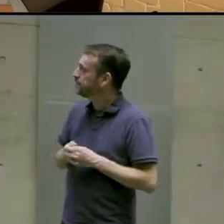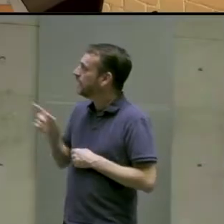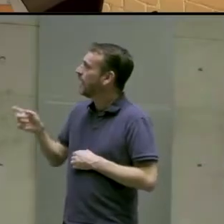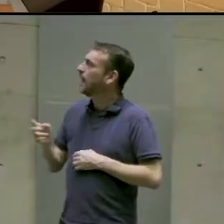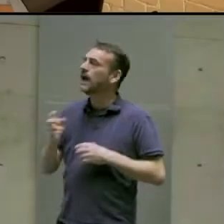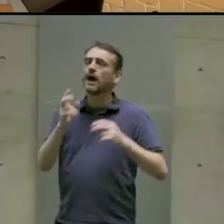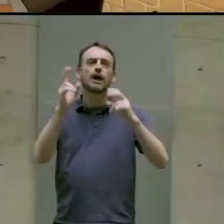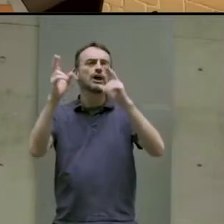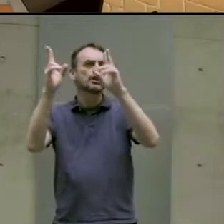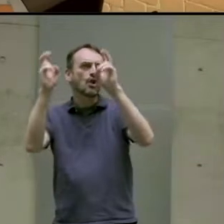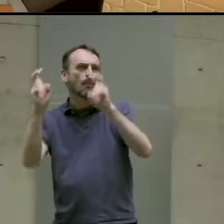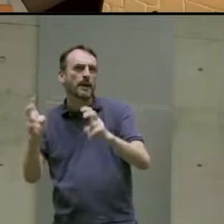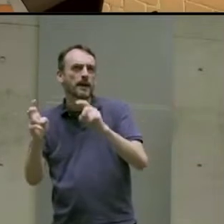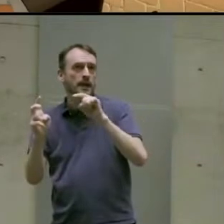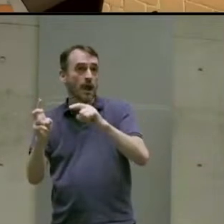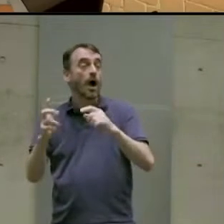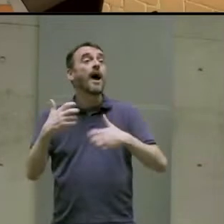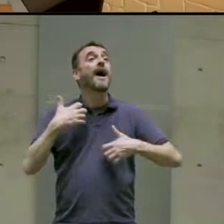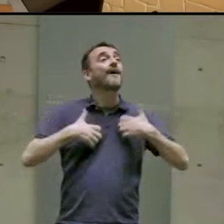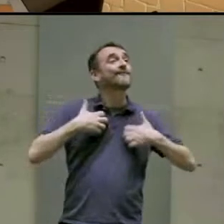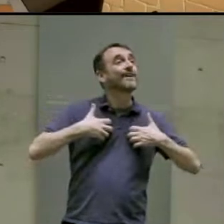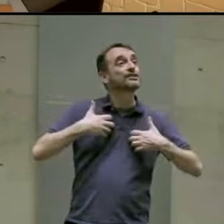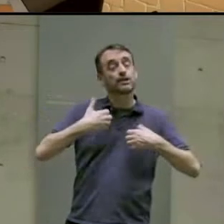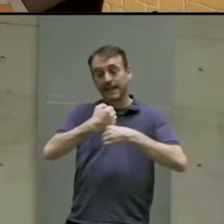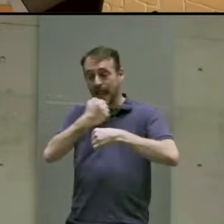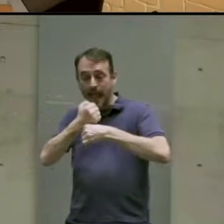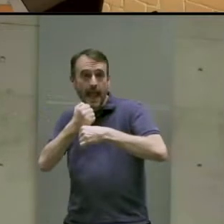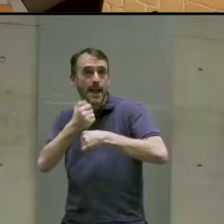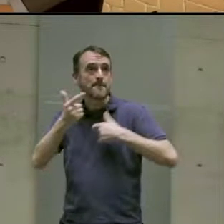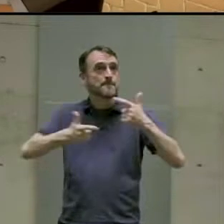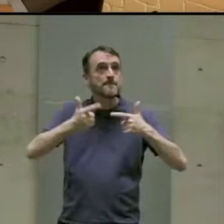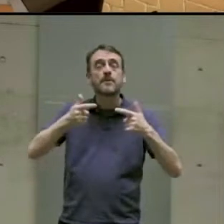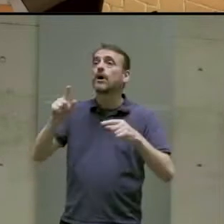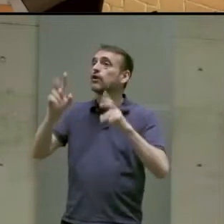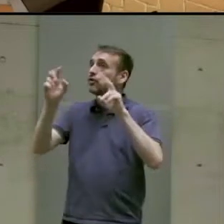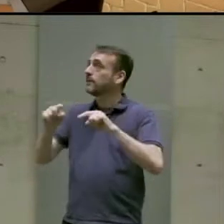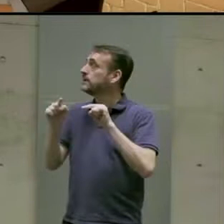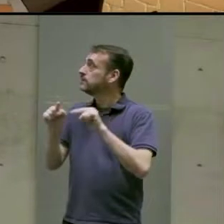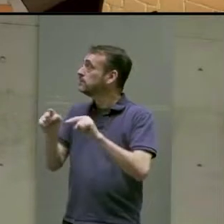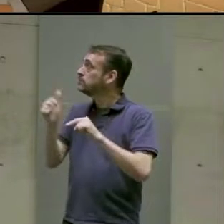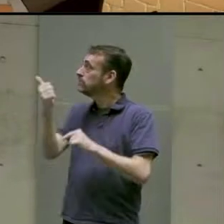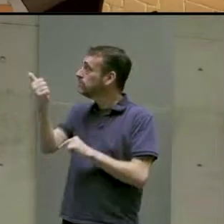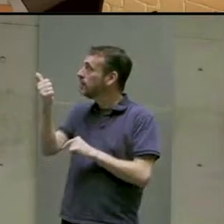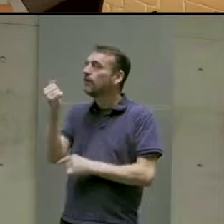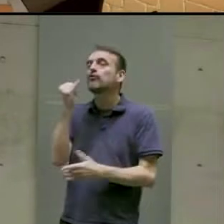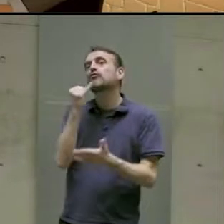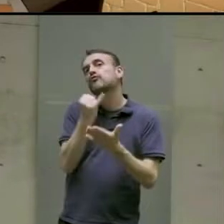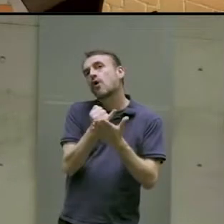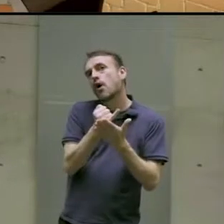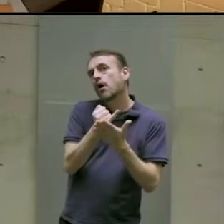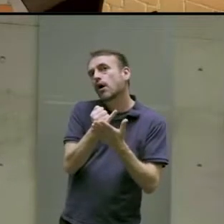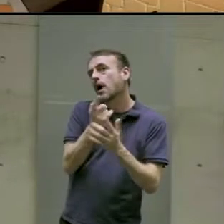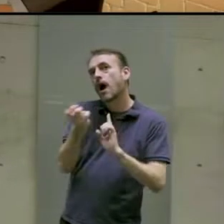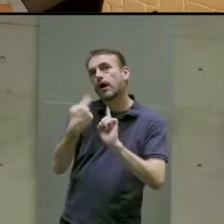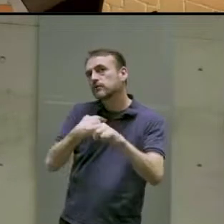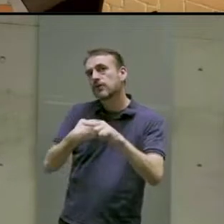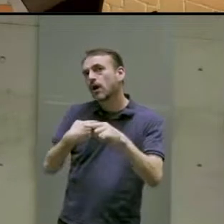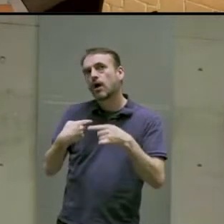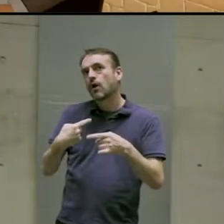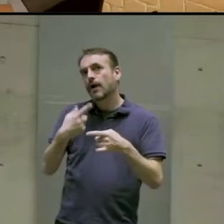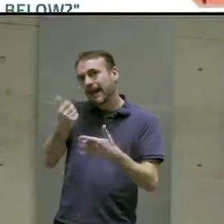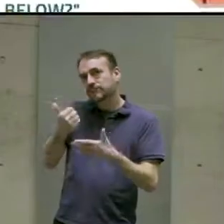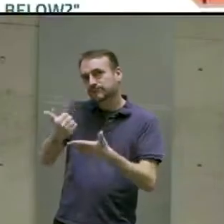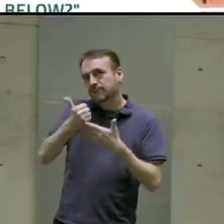Topics, very common in adventure games. There is no wrong answer, but you do choose the order in which you want to explore the information.